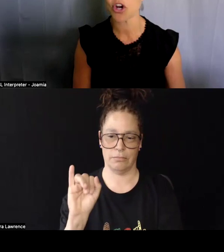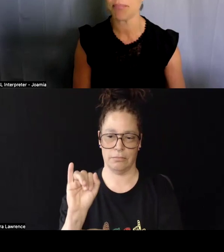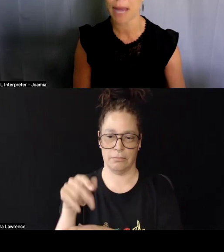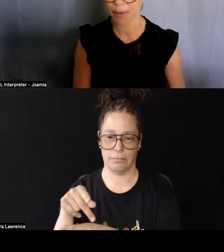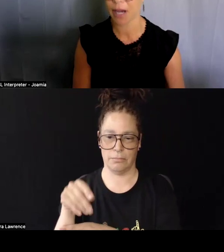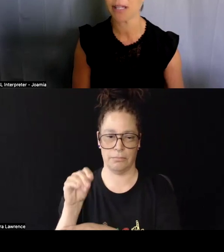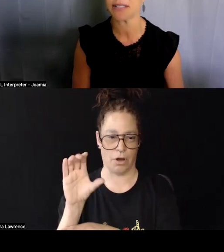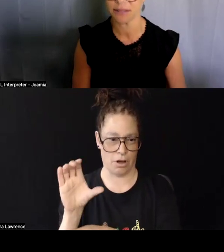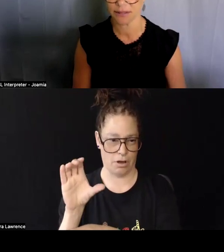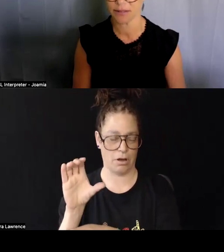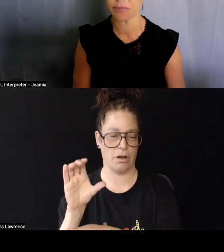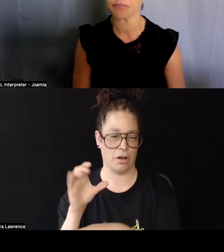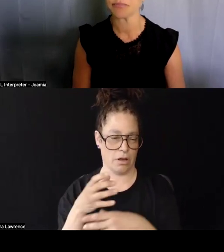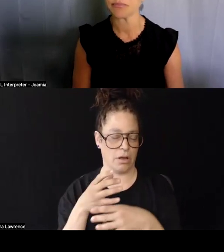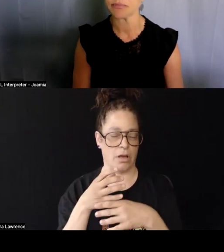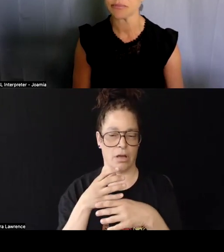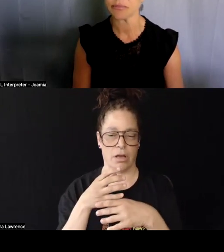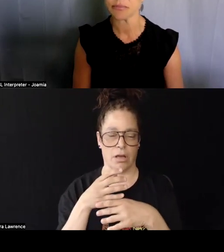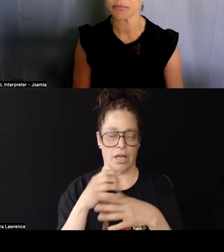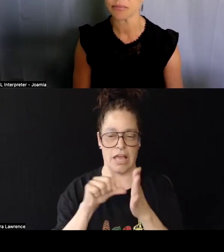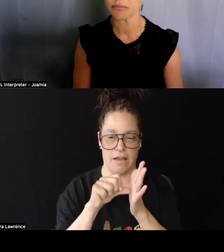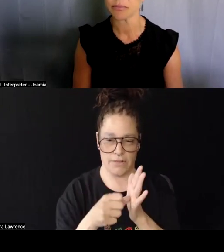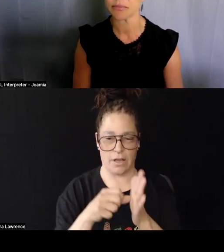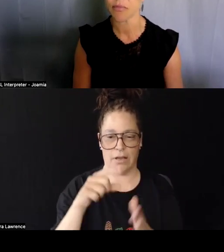that term BIPOC